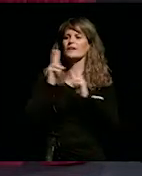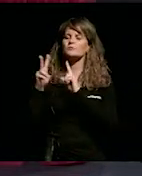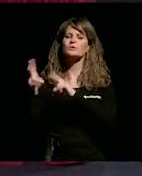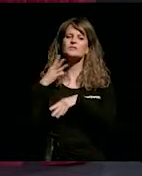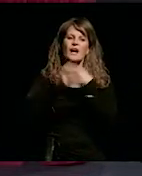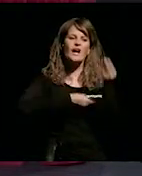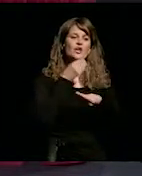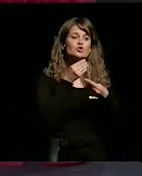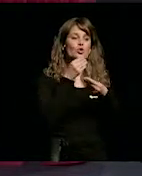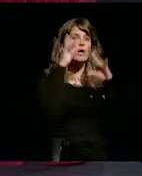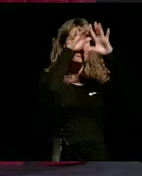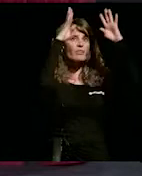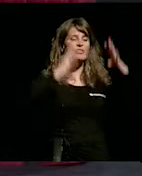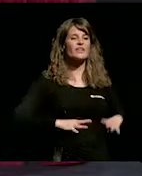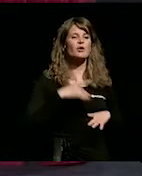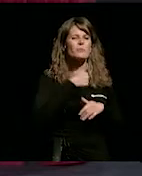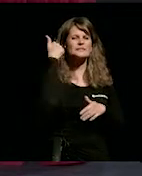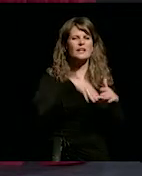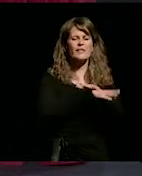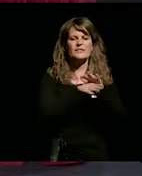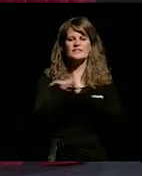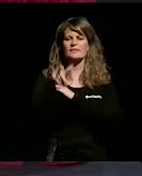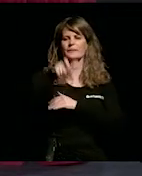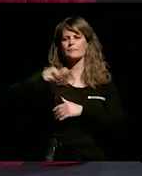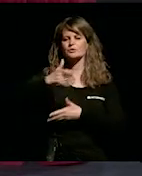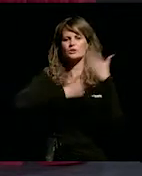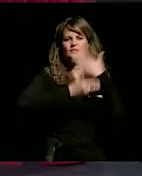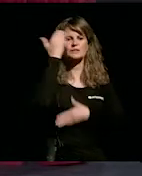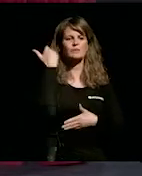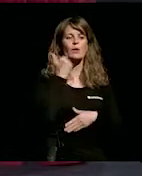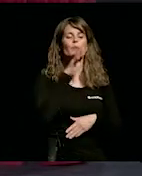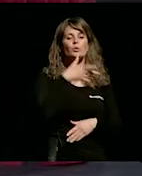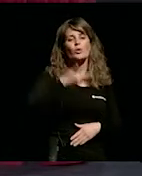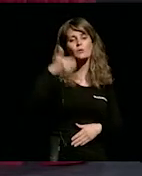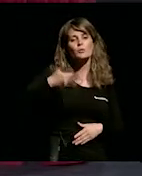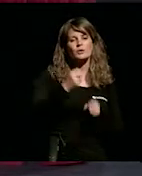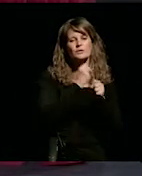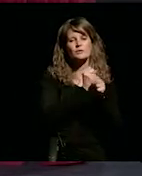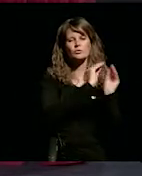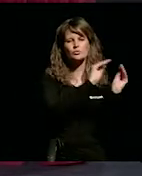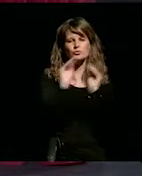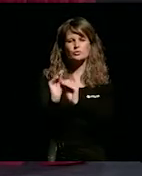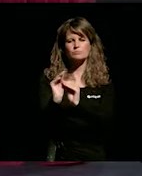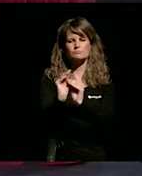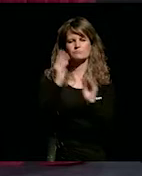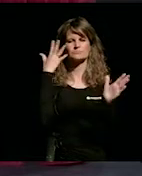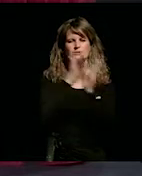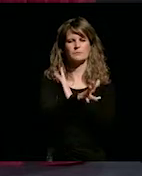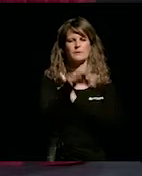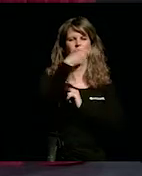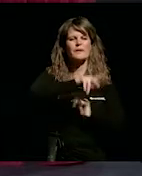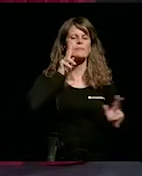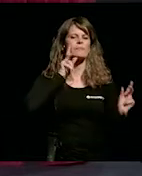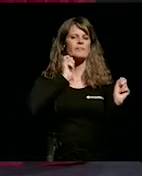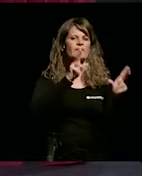disabled artists, and the importance of putting this work into the mainstream and possible outdoor work. It's important